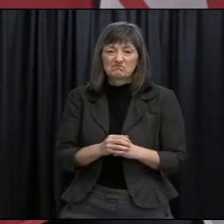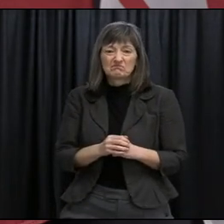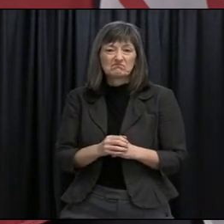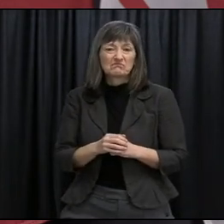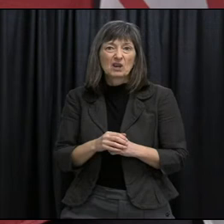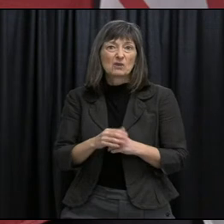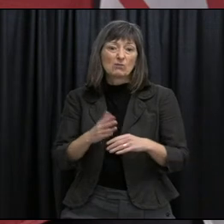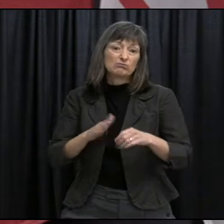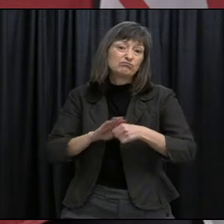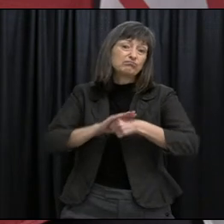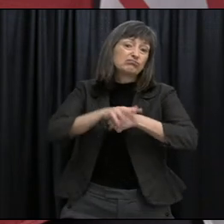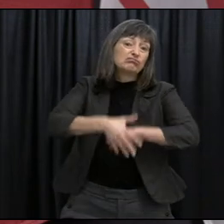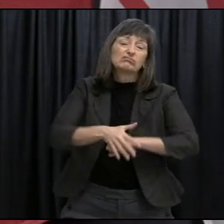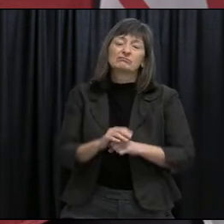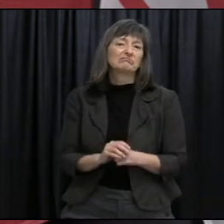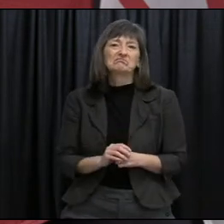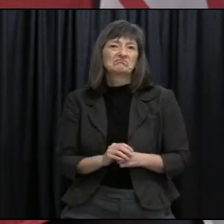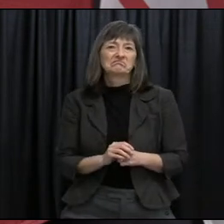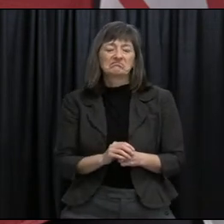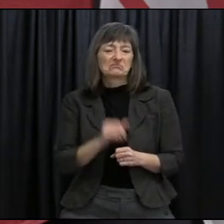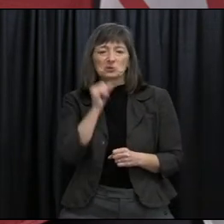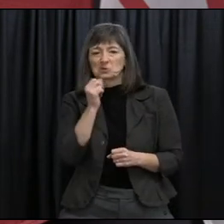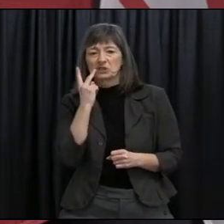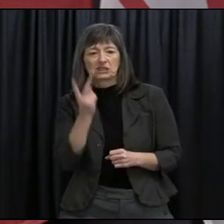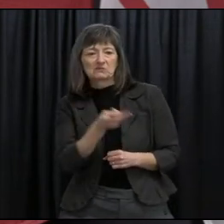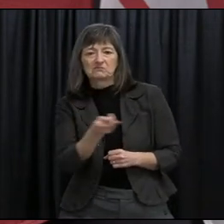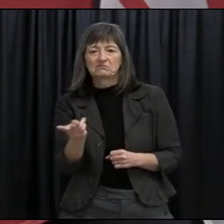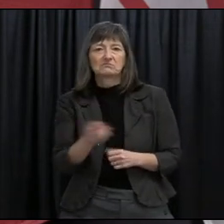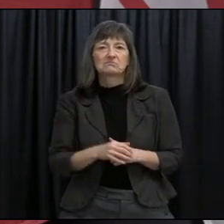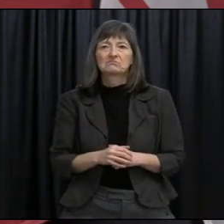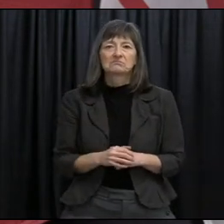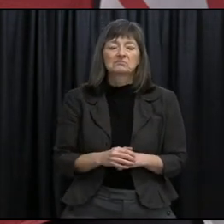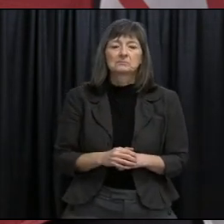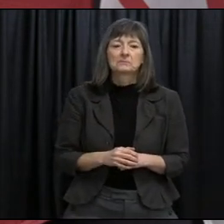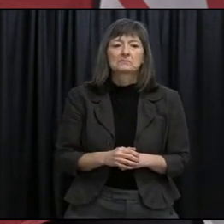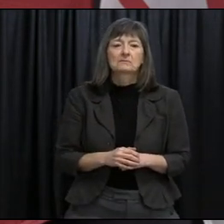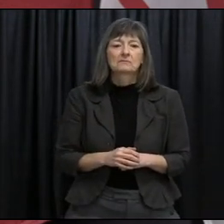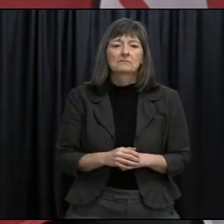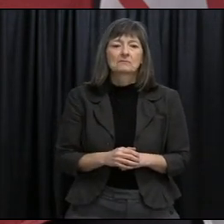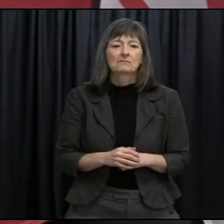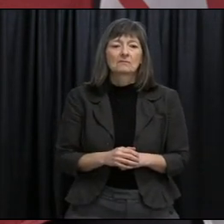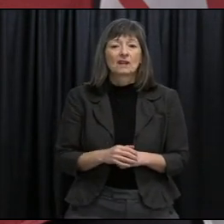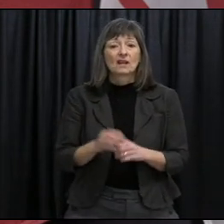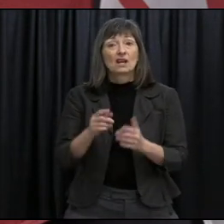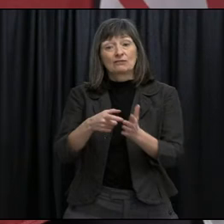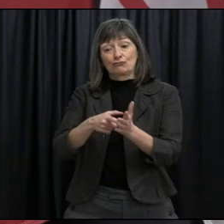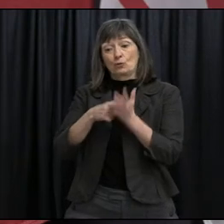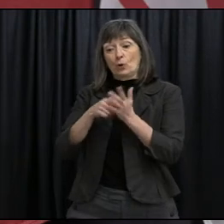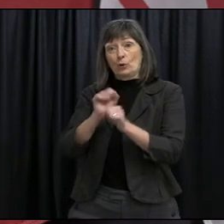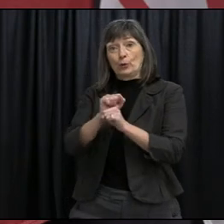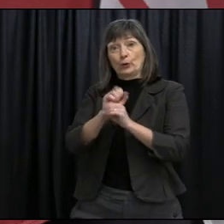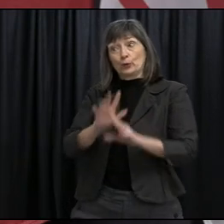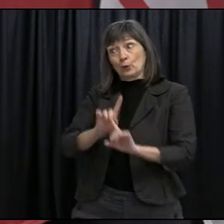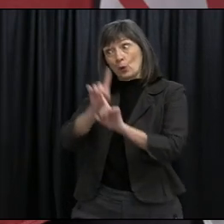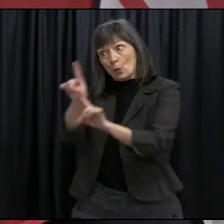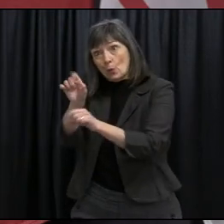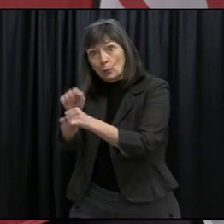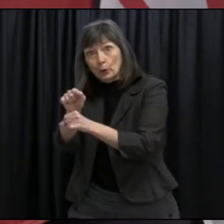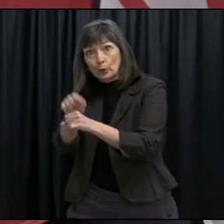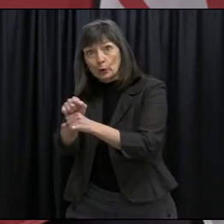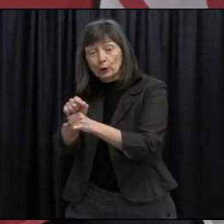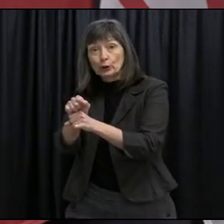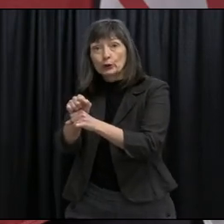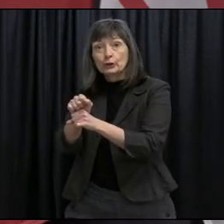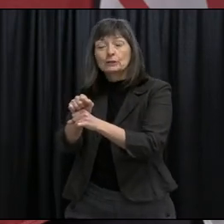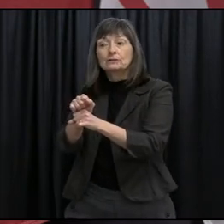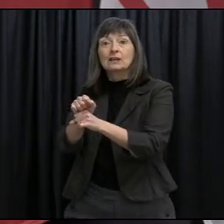at an early learning and child care center. By its very nature, the children of essential workers who must return or